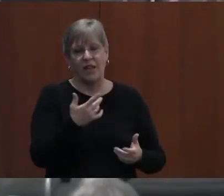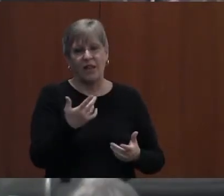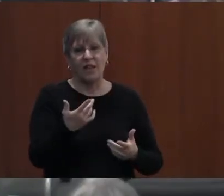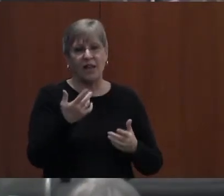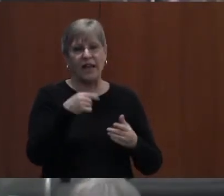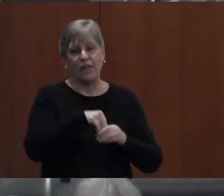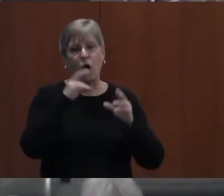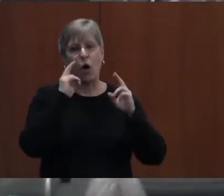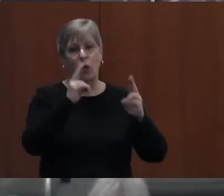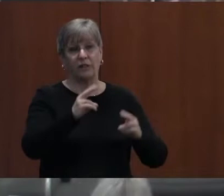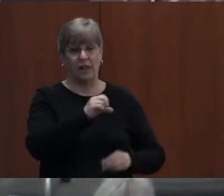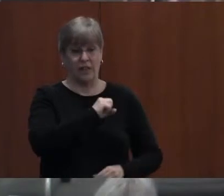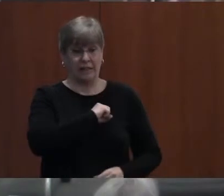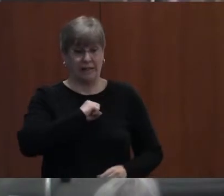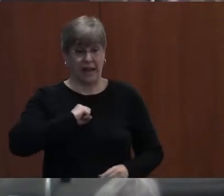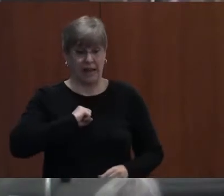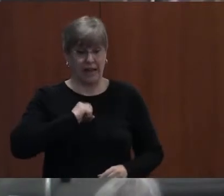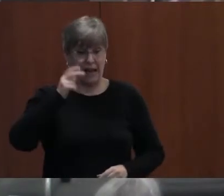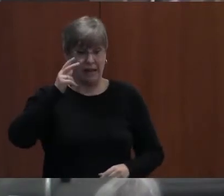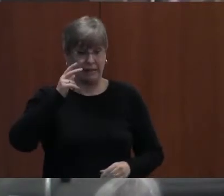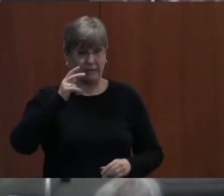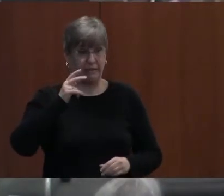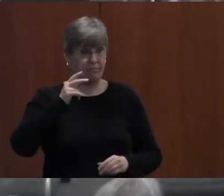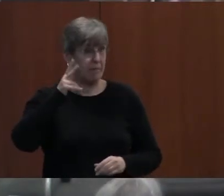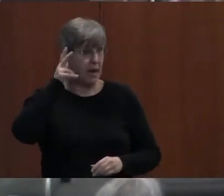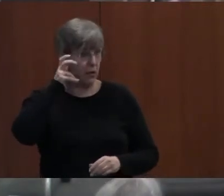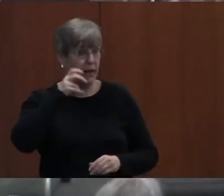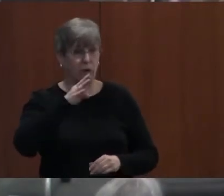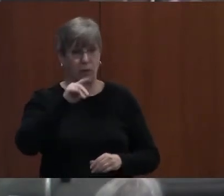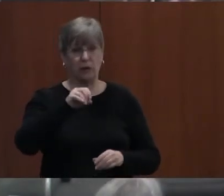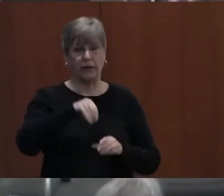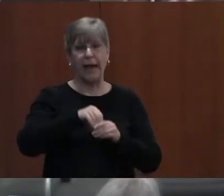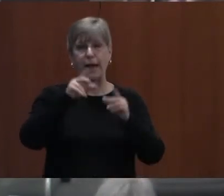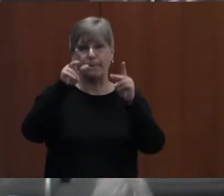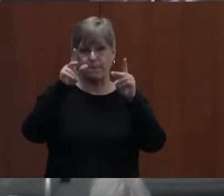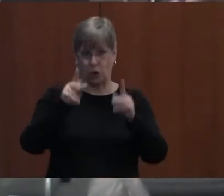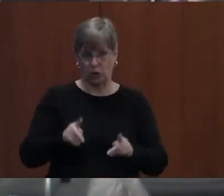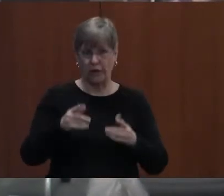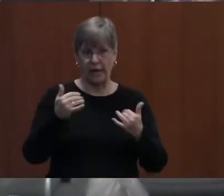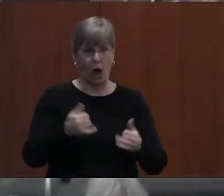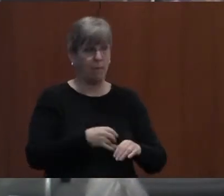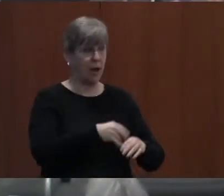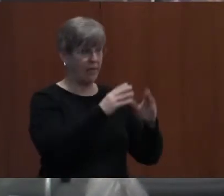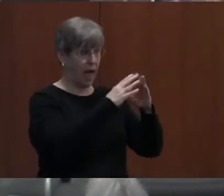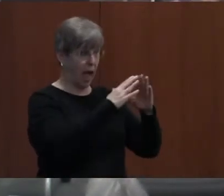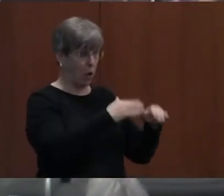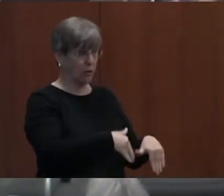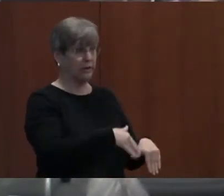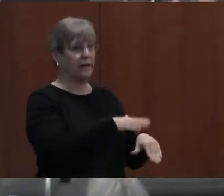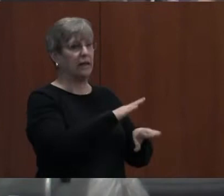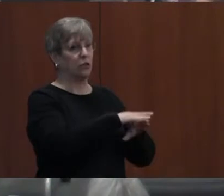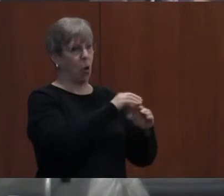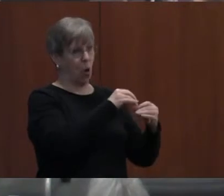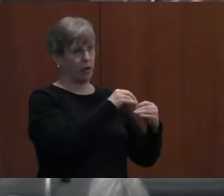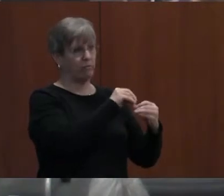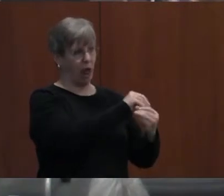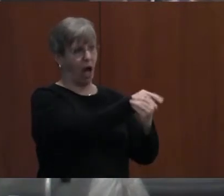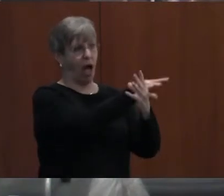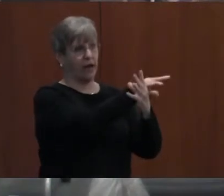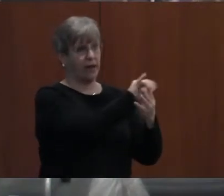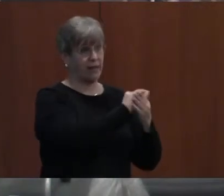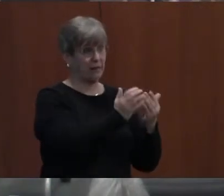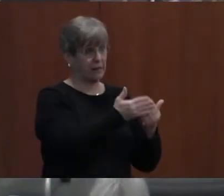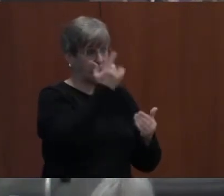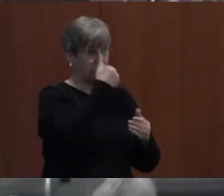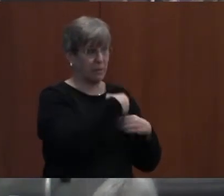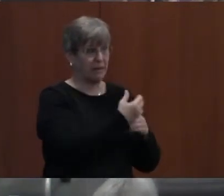hearing their bills in person now, but the House is still hearing everything online, which of course is easy